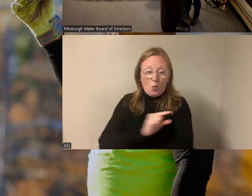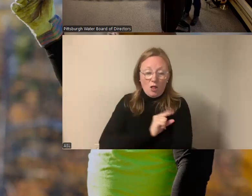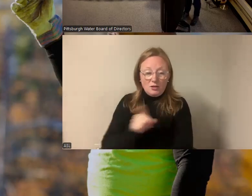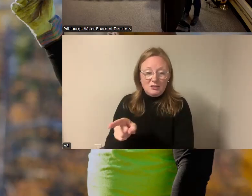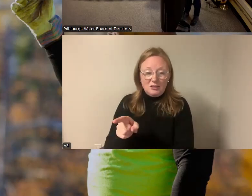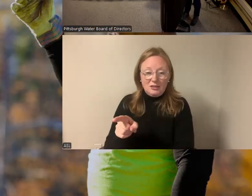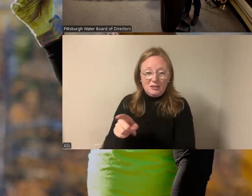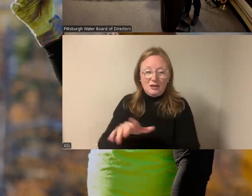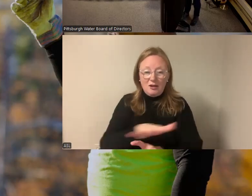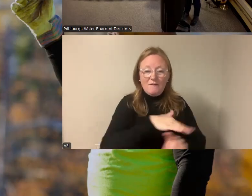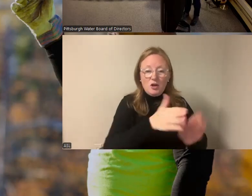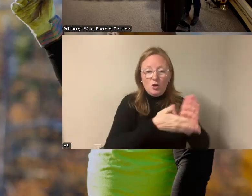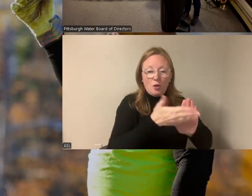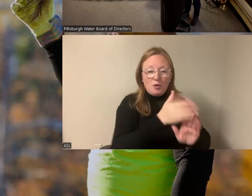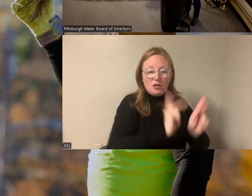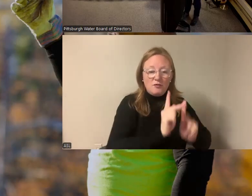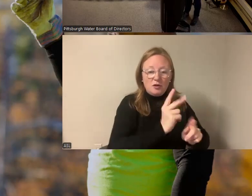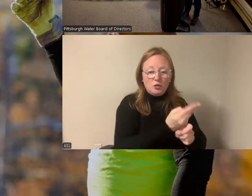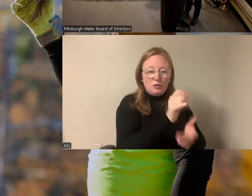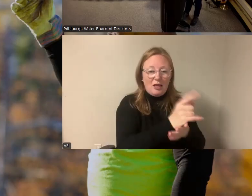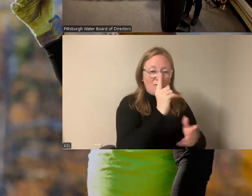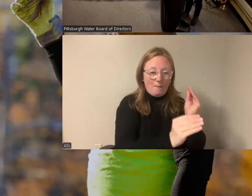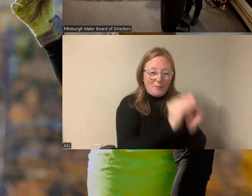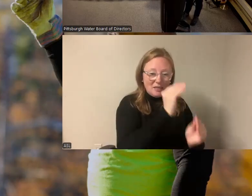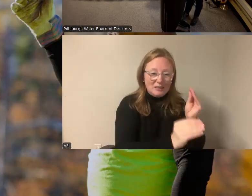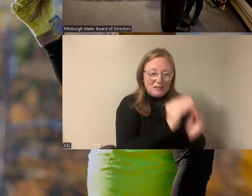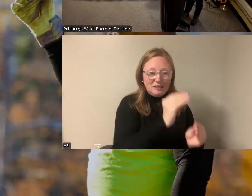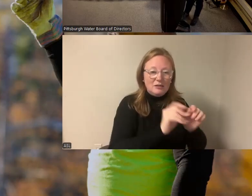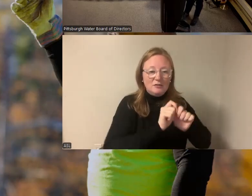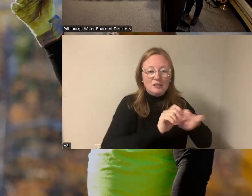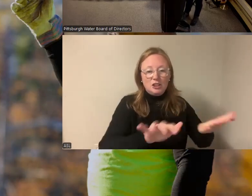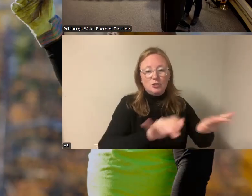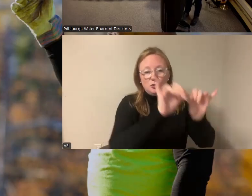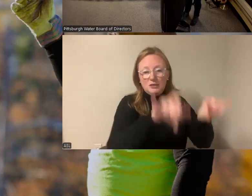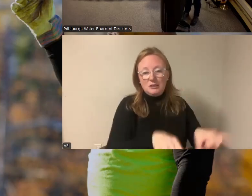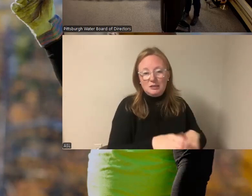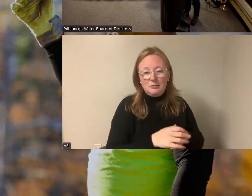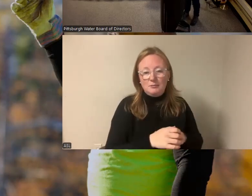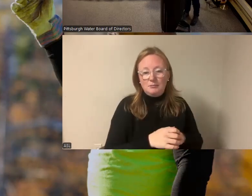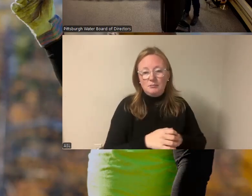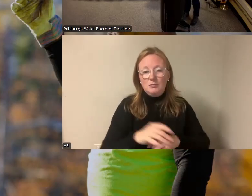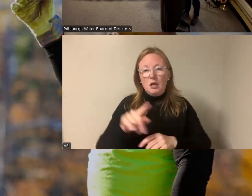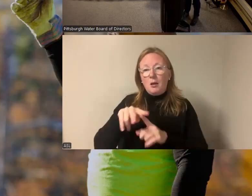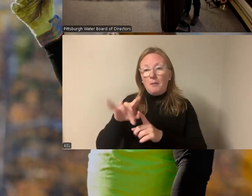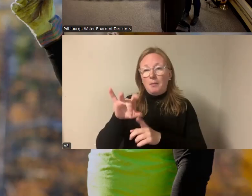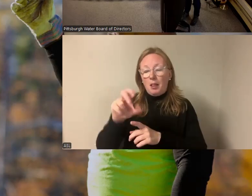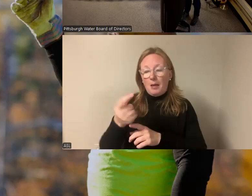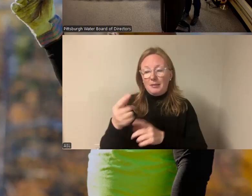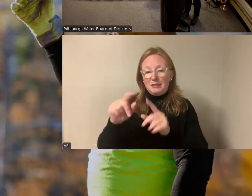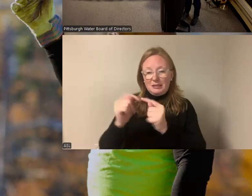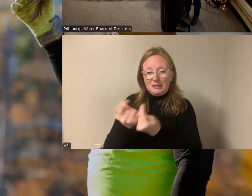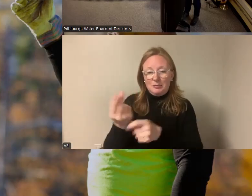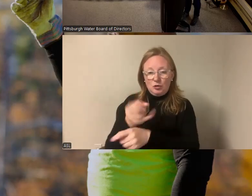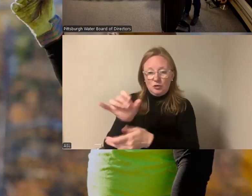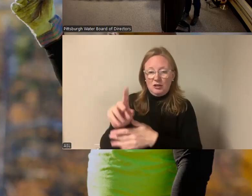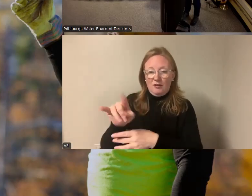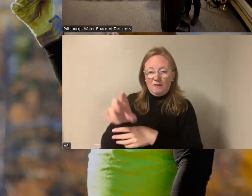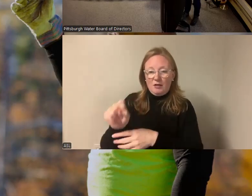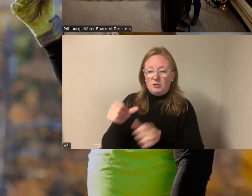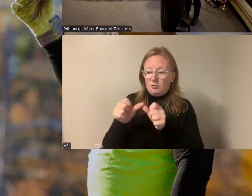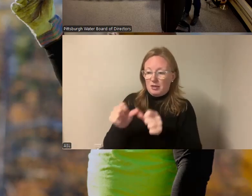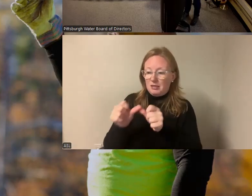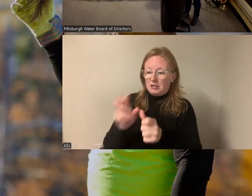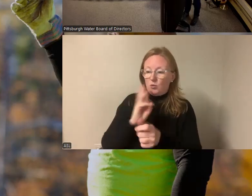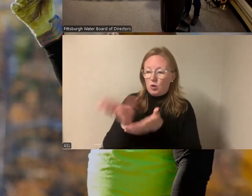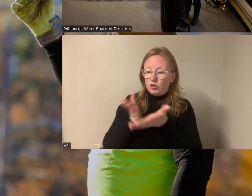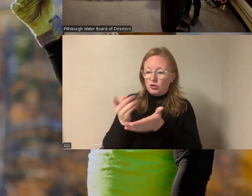field operations folks use valves for maintenance of our distribution system. Our plumbing team utilizes these valves to help maintain water service